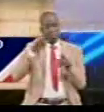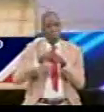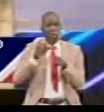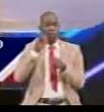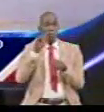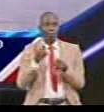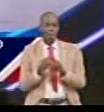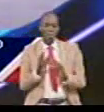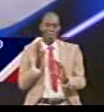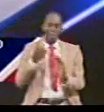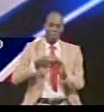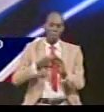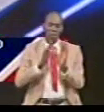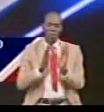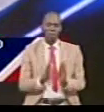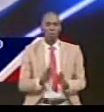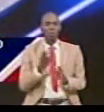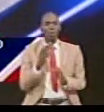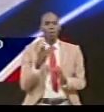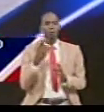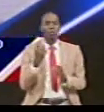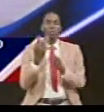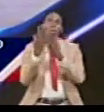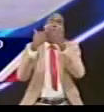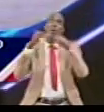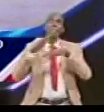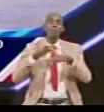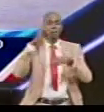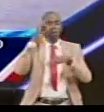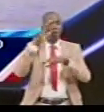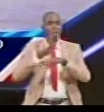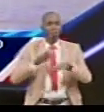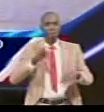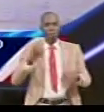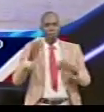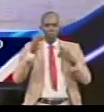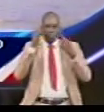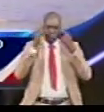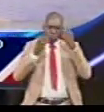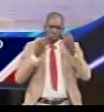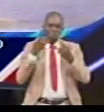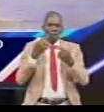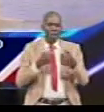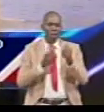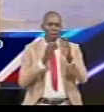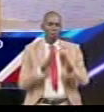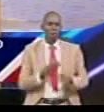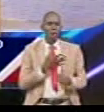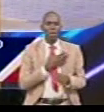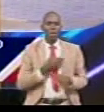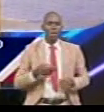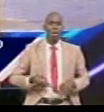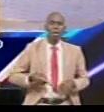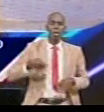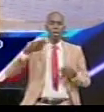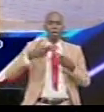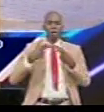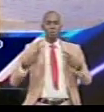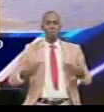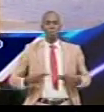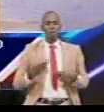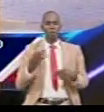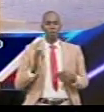partakers of the heavenly calling, consider the apostle and high priest of our profession,